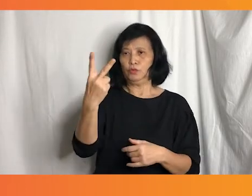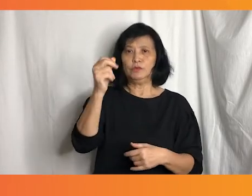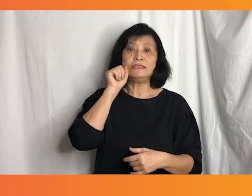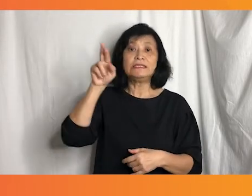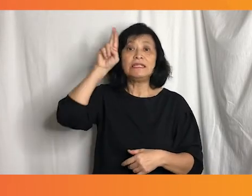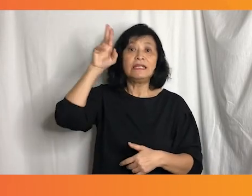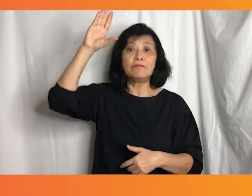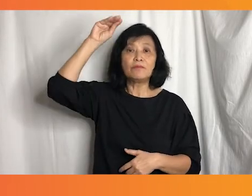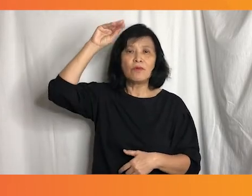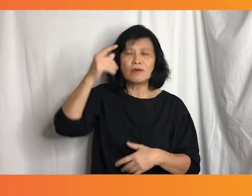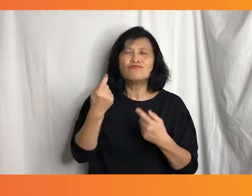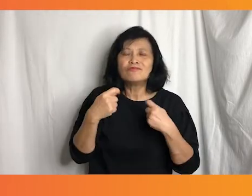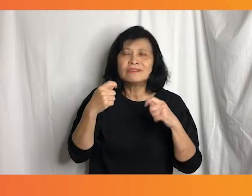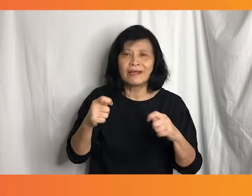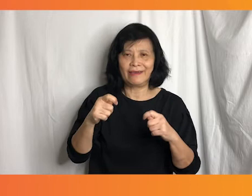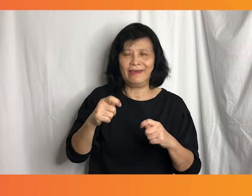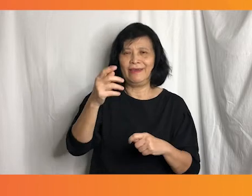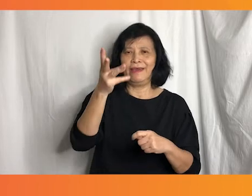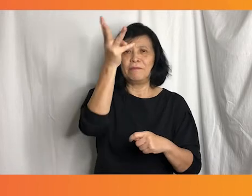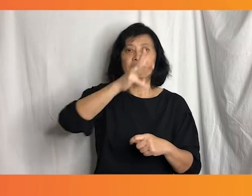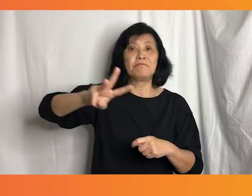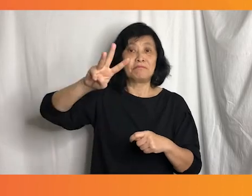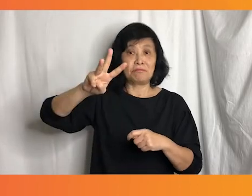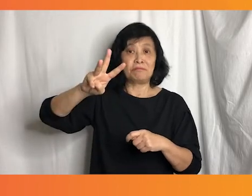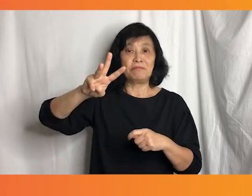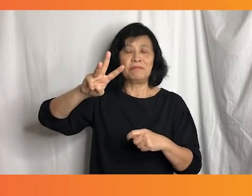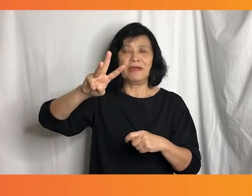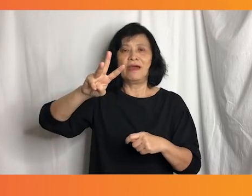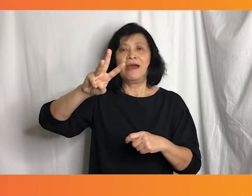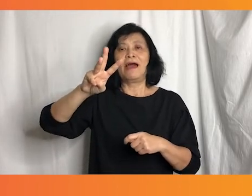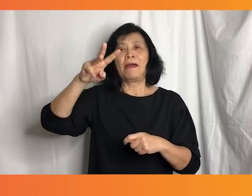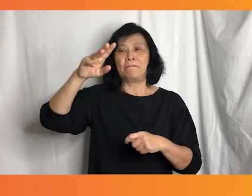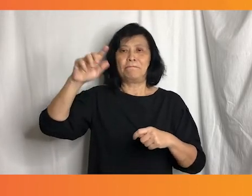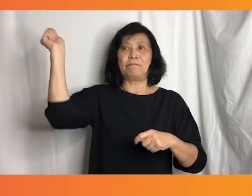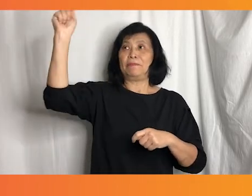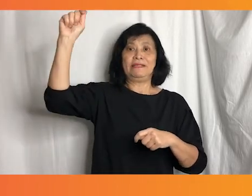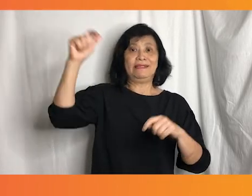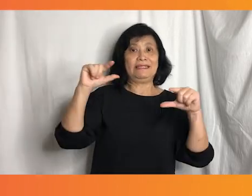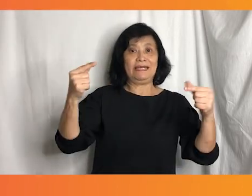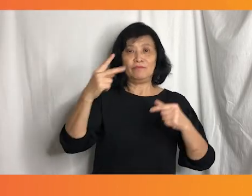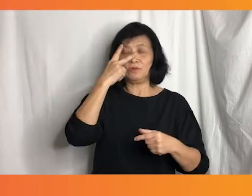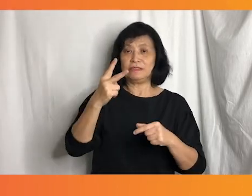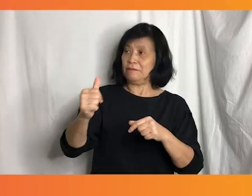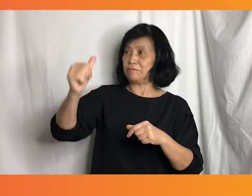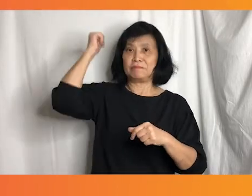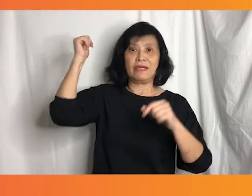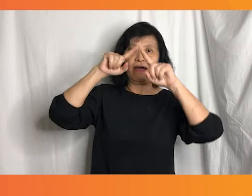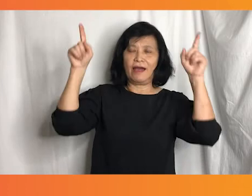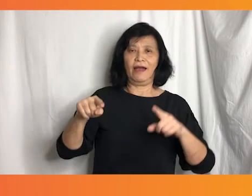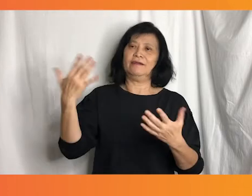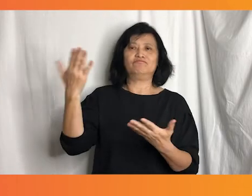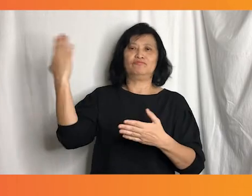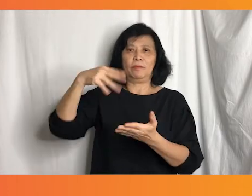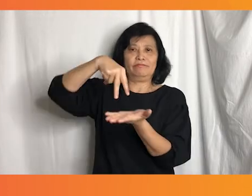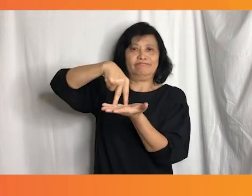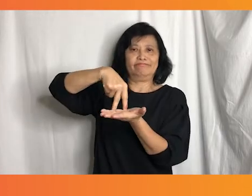two senior boys, and we tried to do this para badminton game. And you see behind, there are many students who are